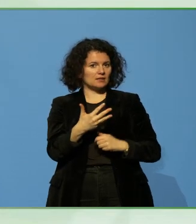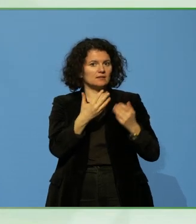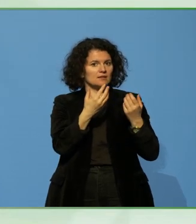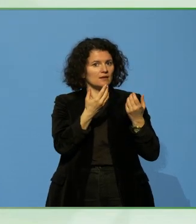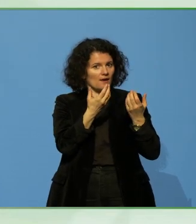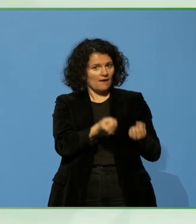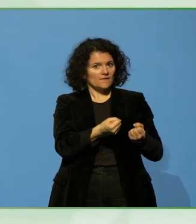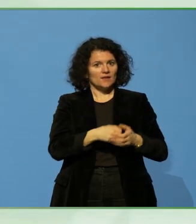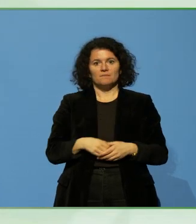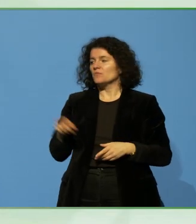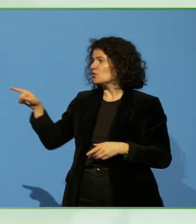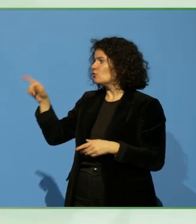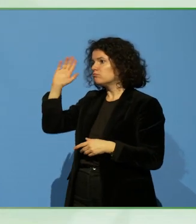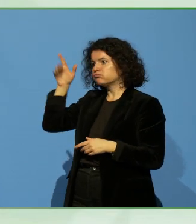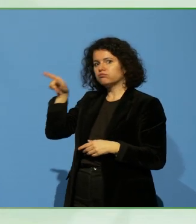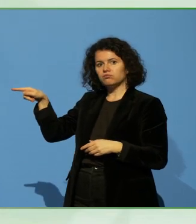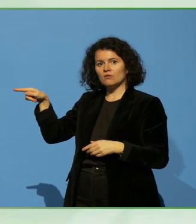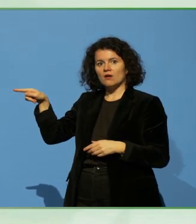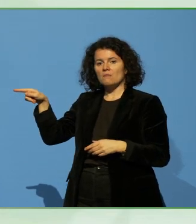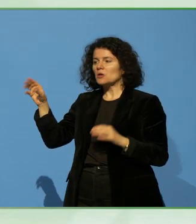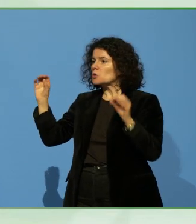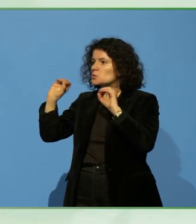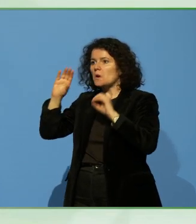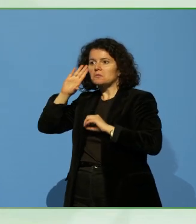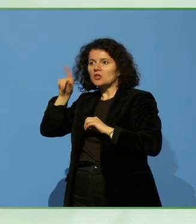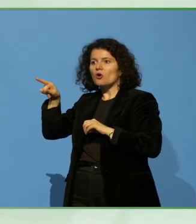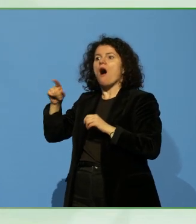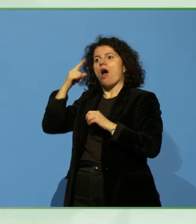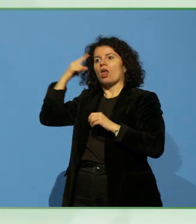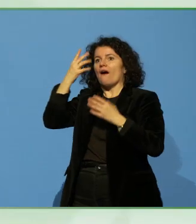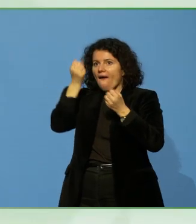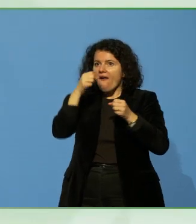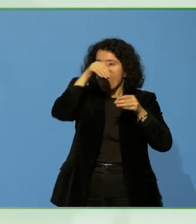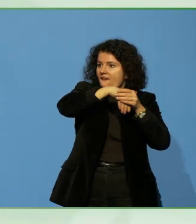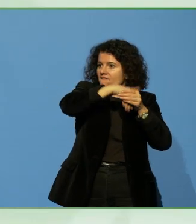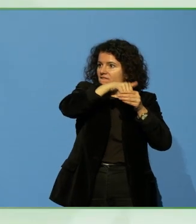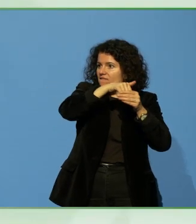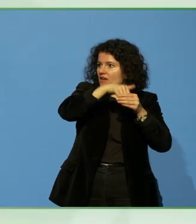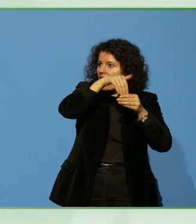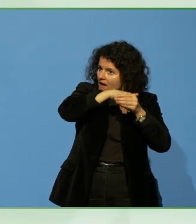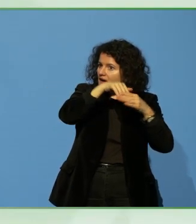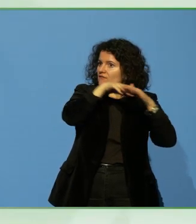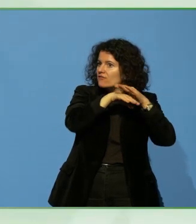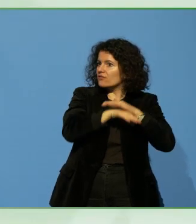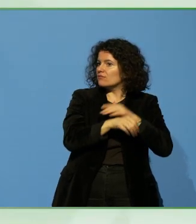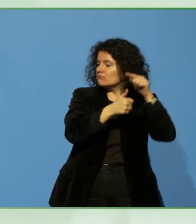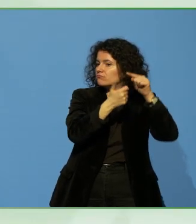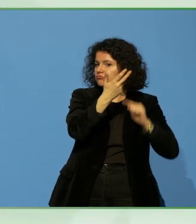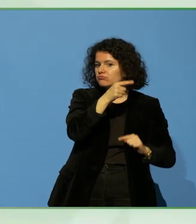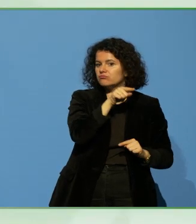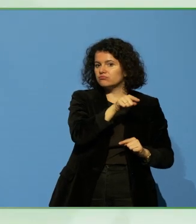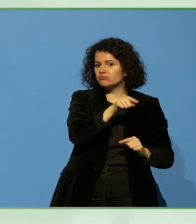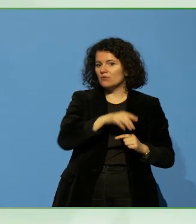these solutions which are there and actually ready for use.